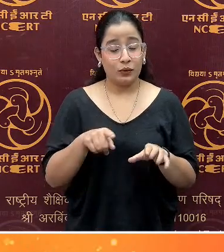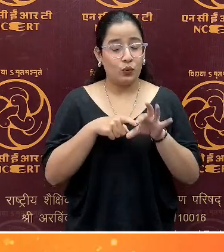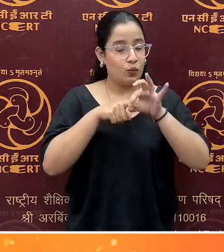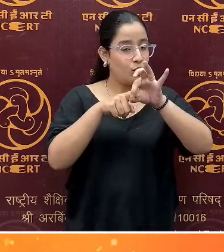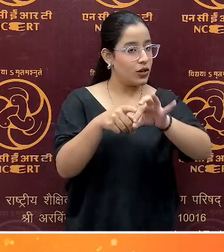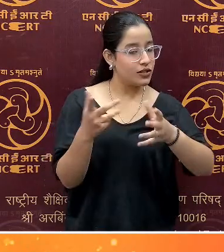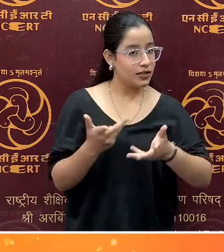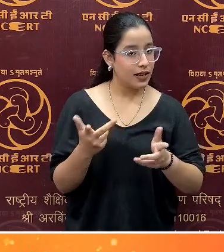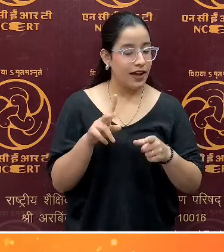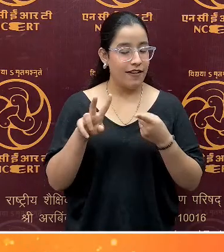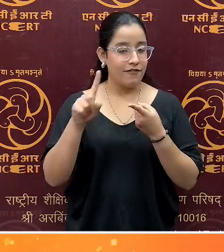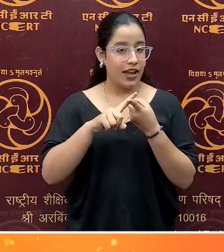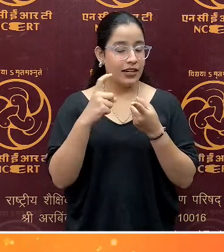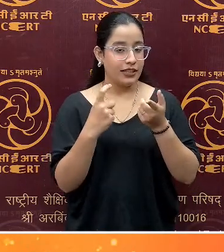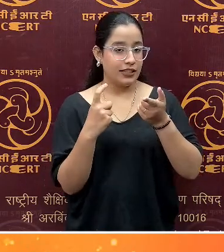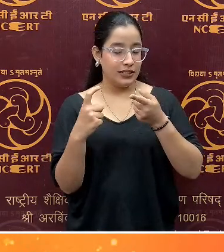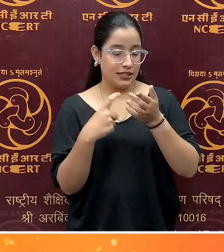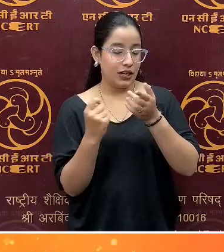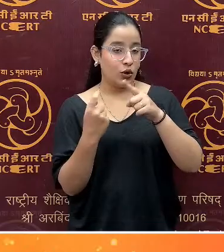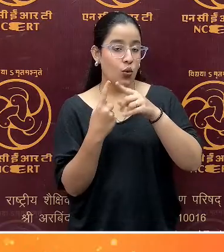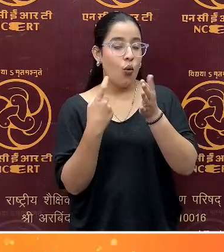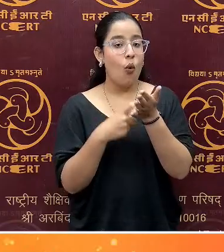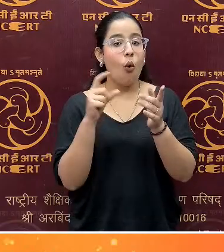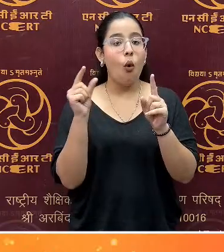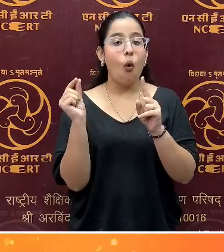is, there is a vector OP.